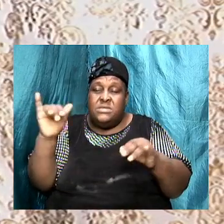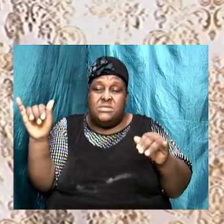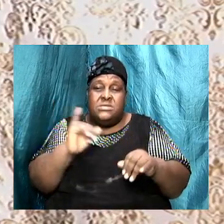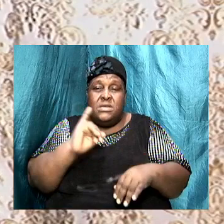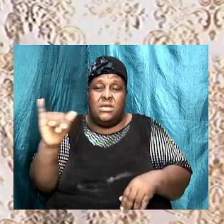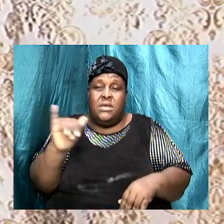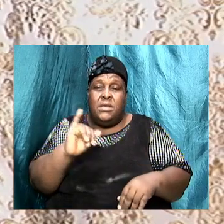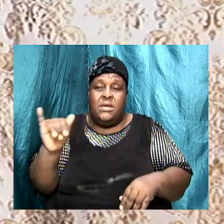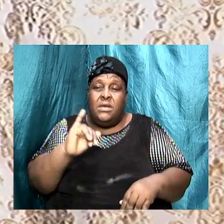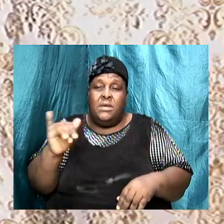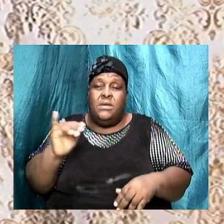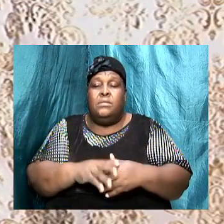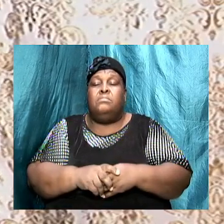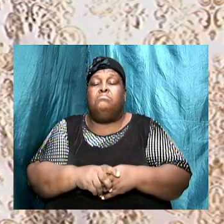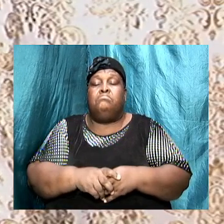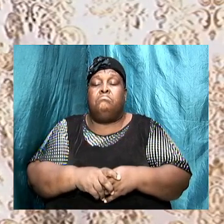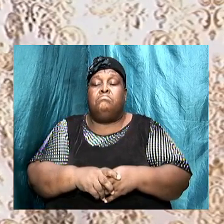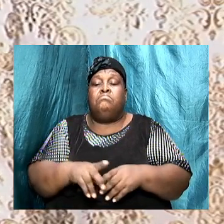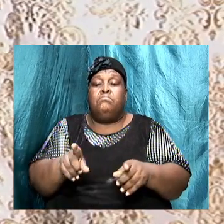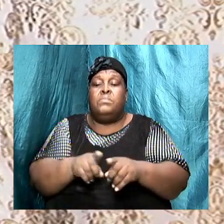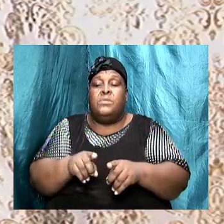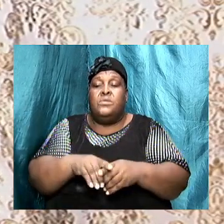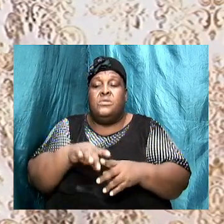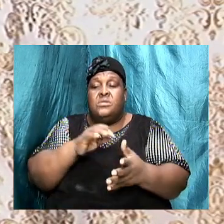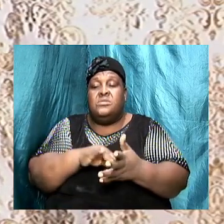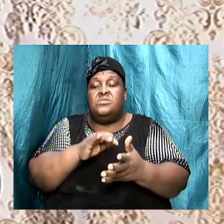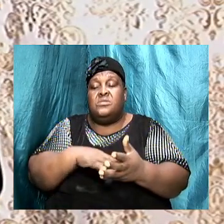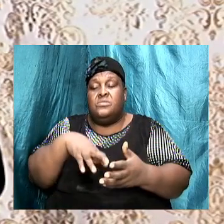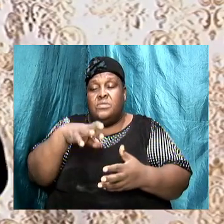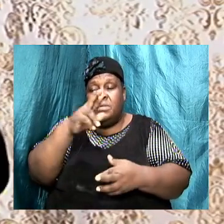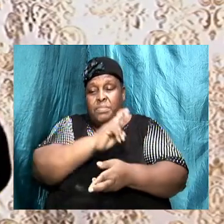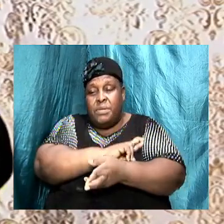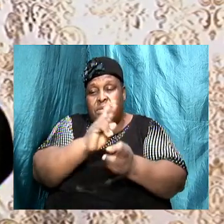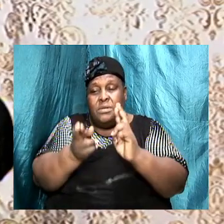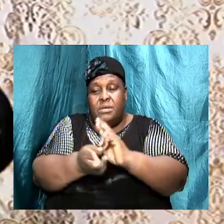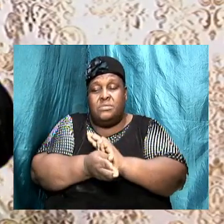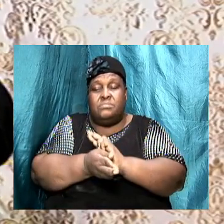get down and we look at repentance, and as we look at